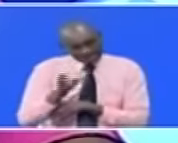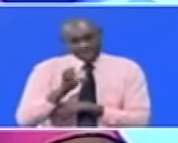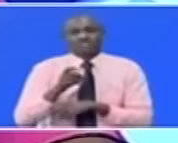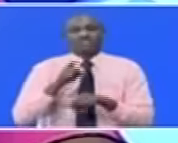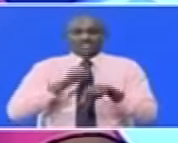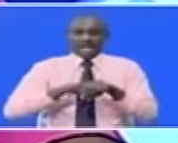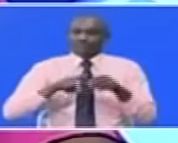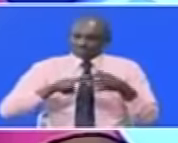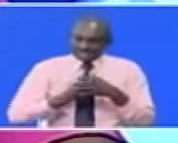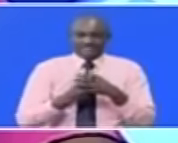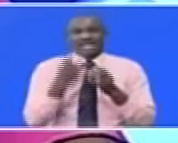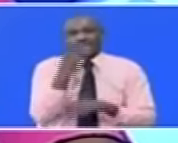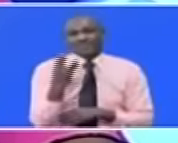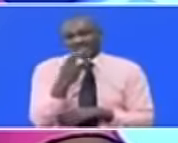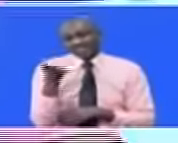April.